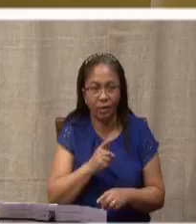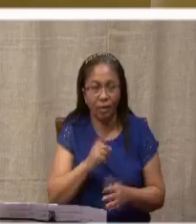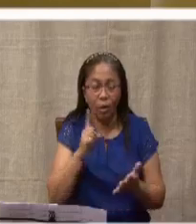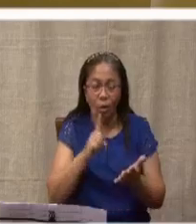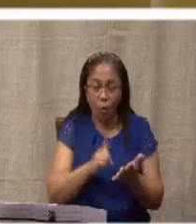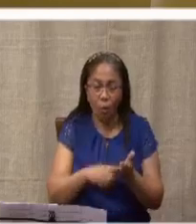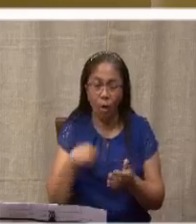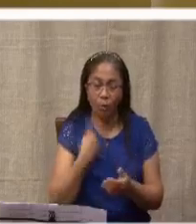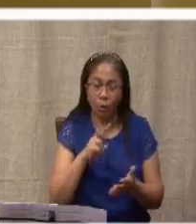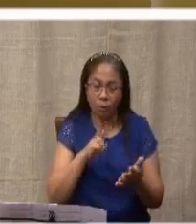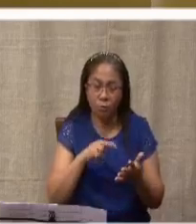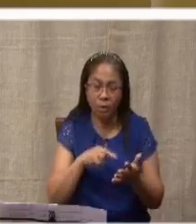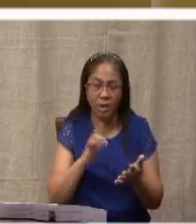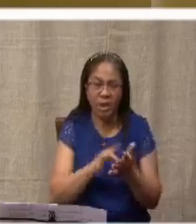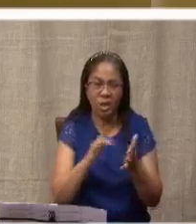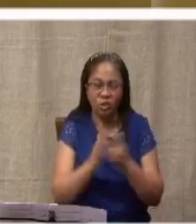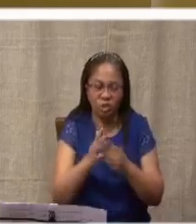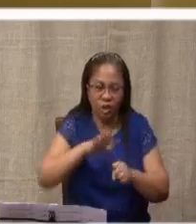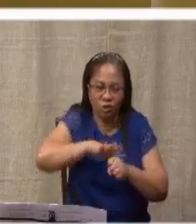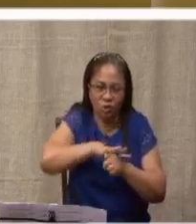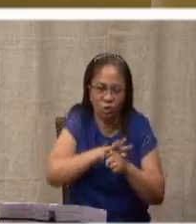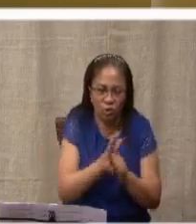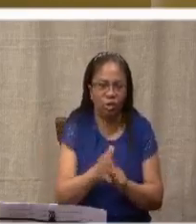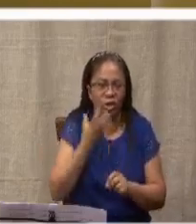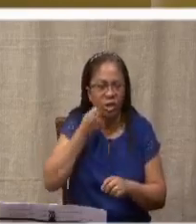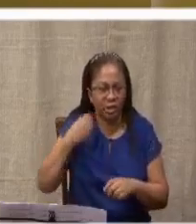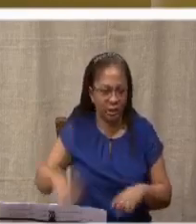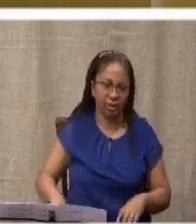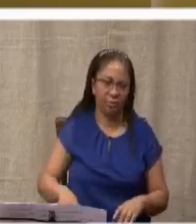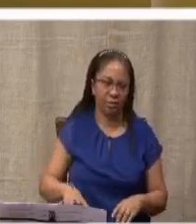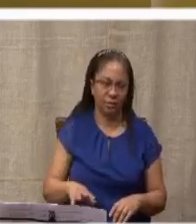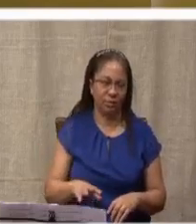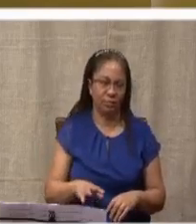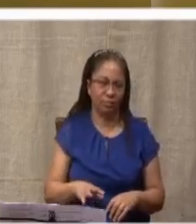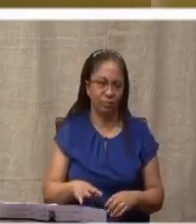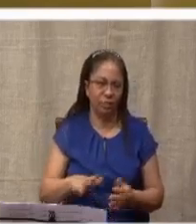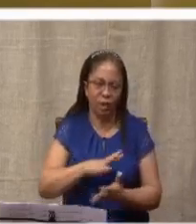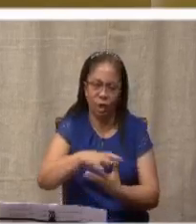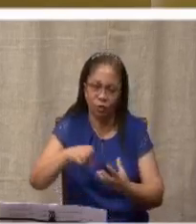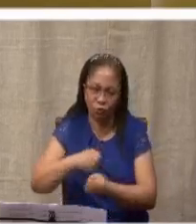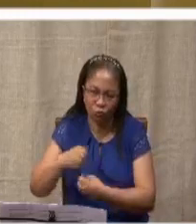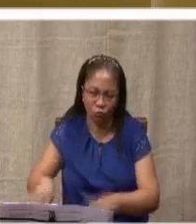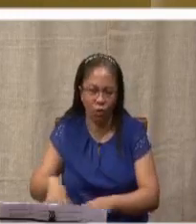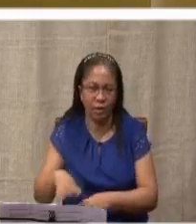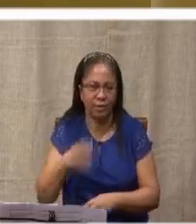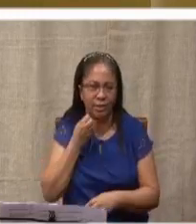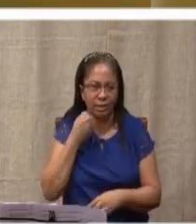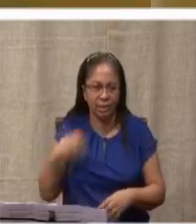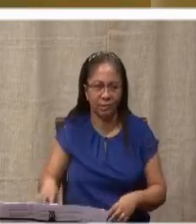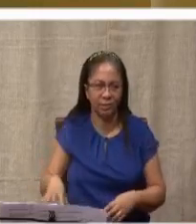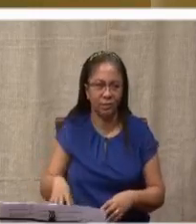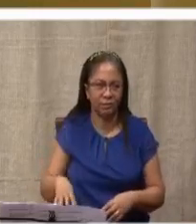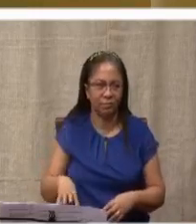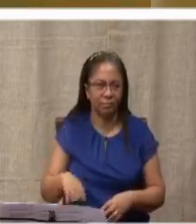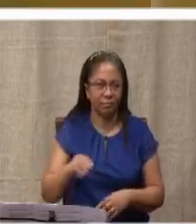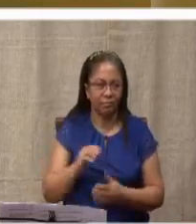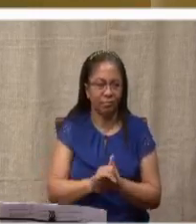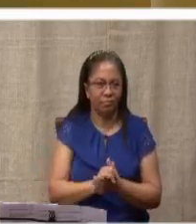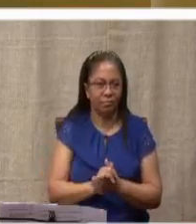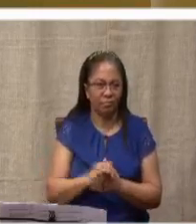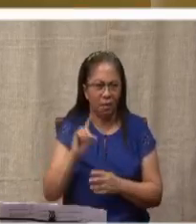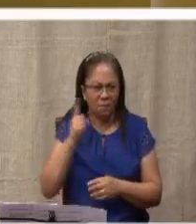seeing here is jesus crushing the head of evil first he crushed the head of the of the church